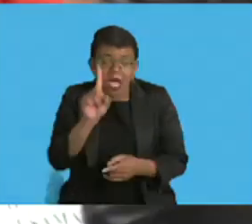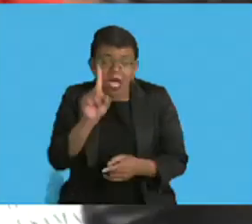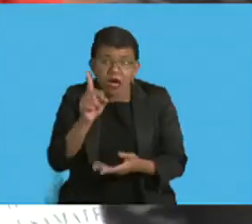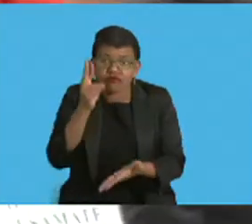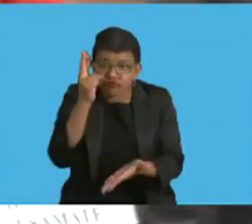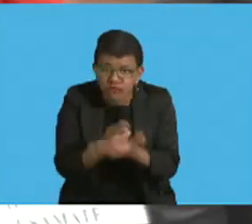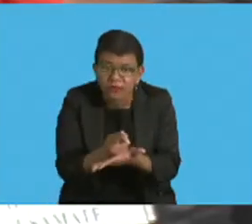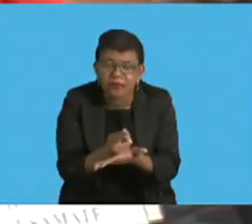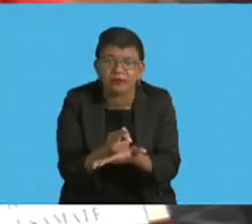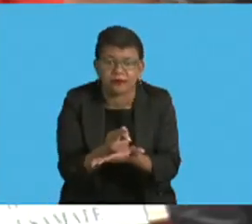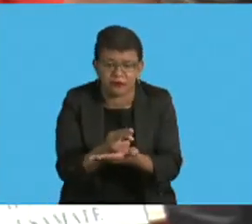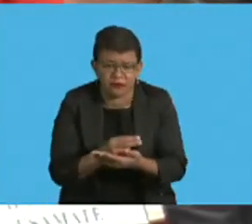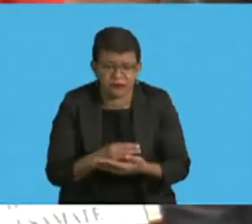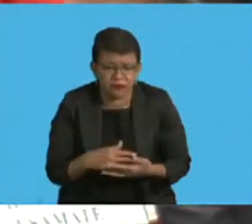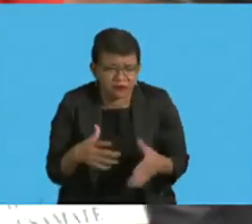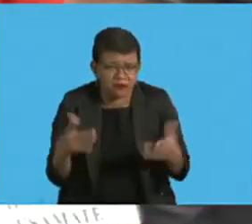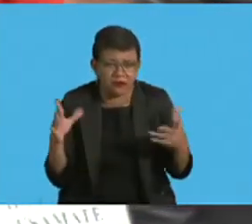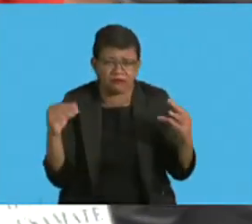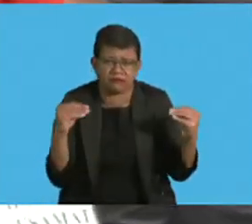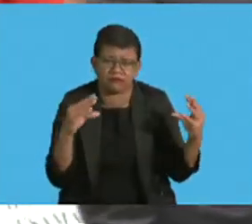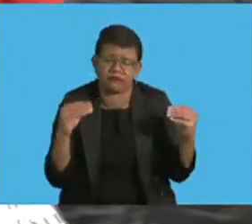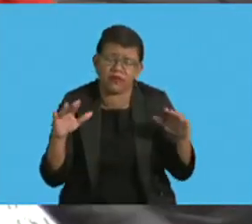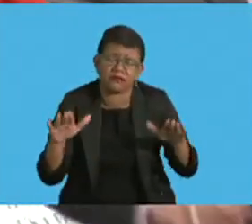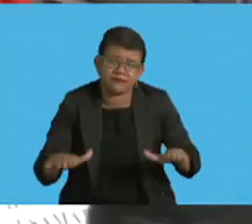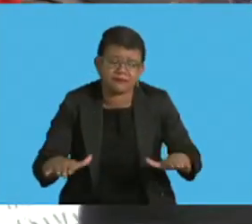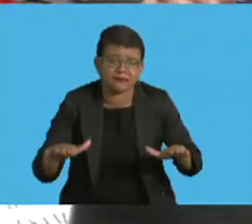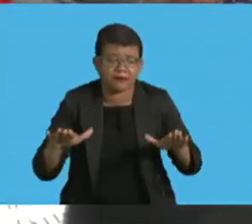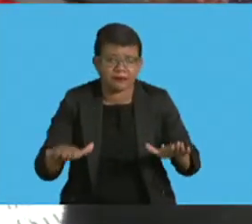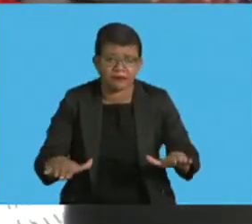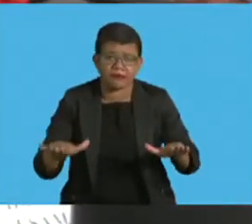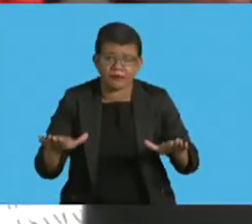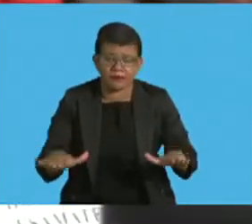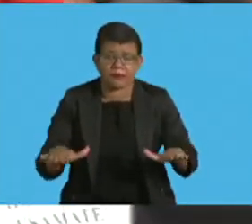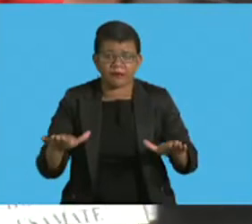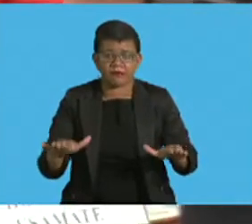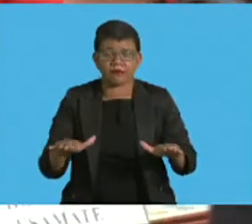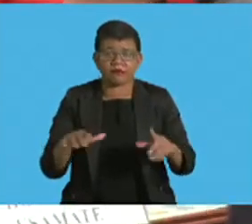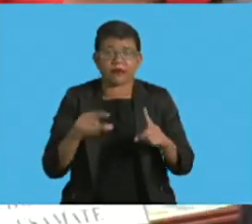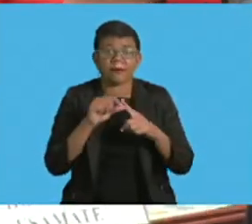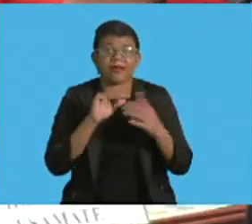sir, the Honourable Prime Minister,